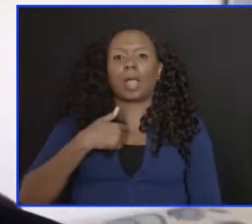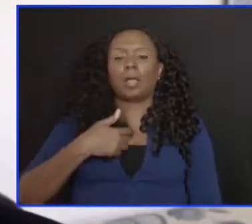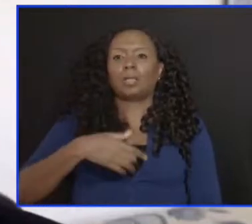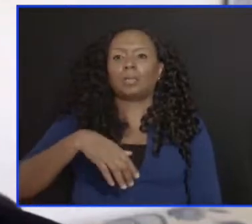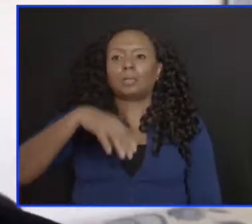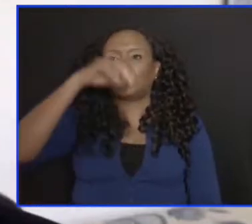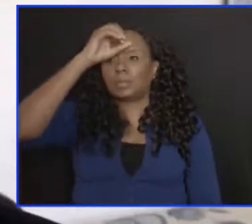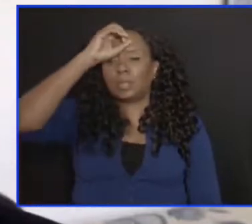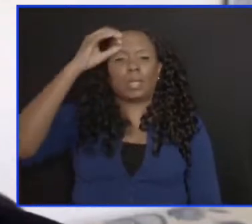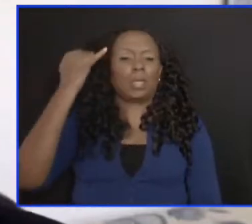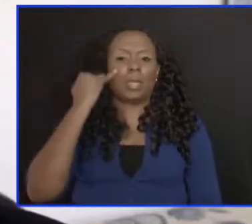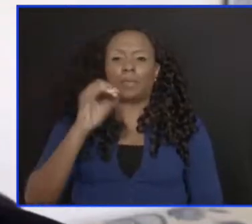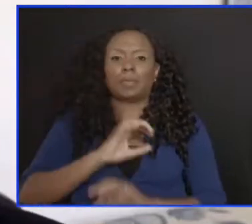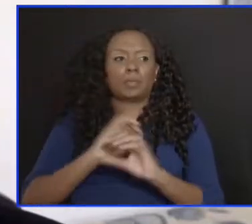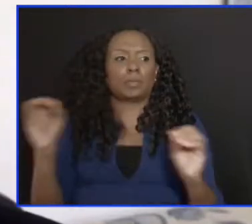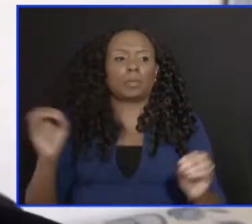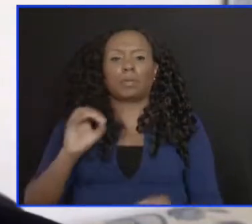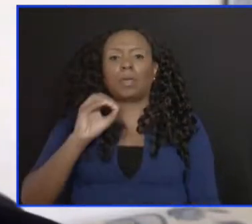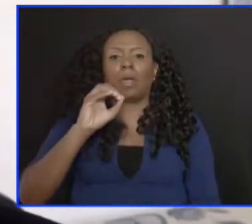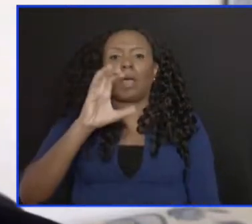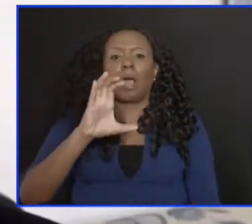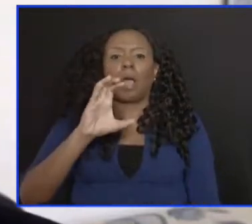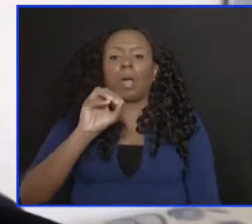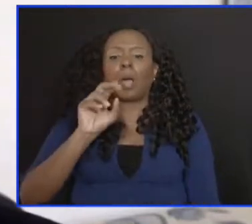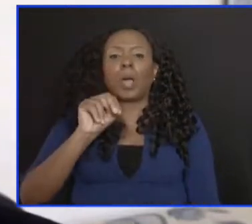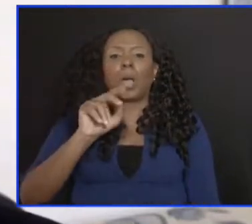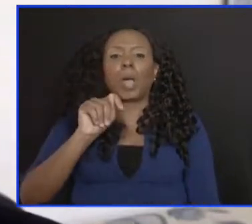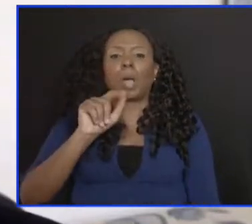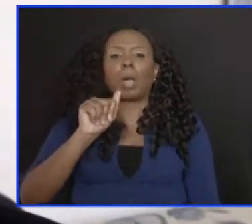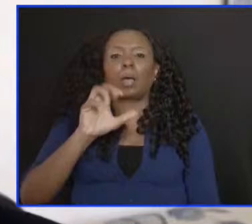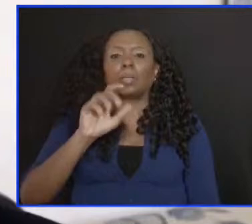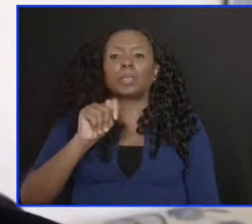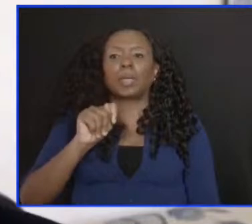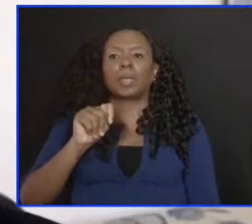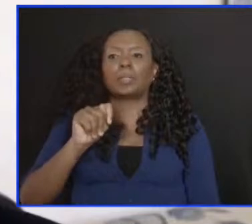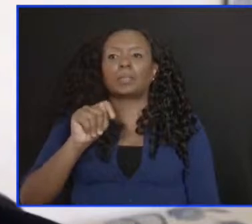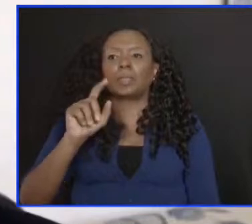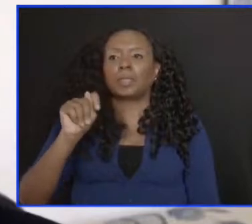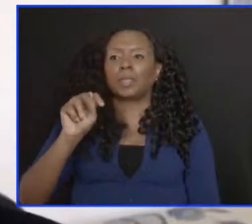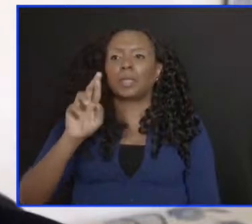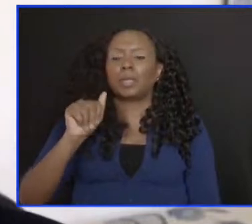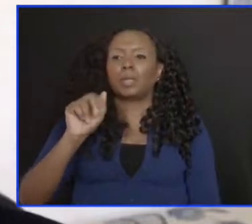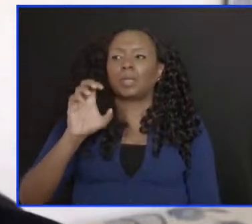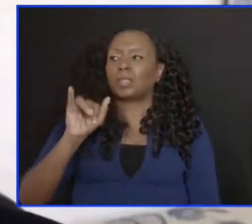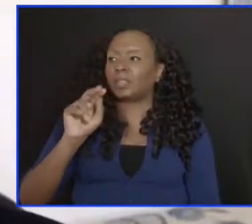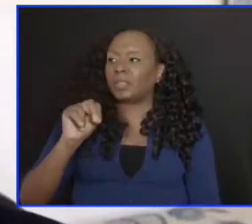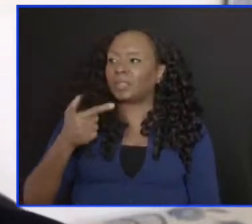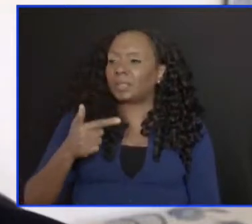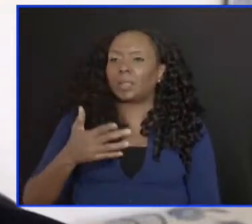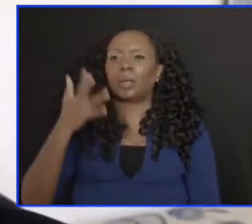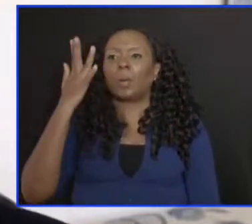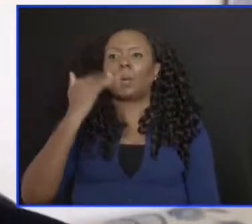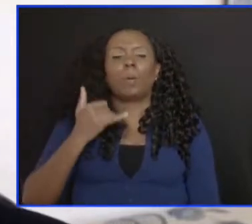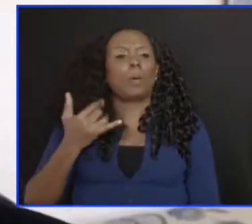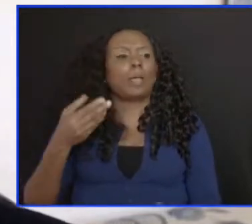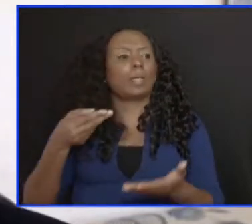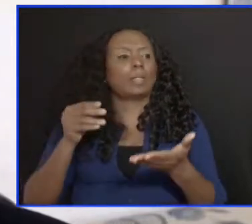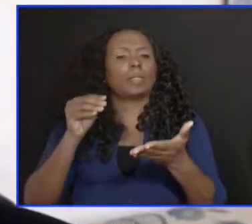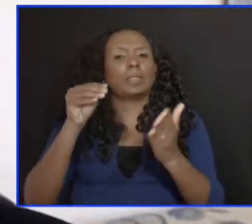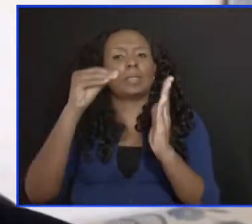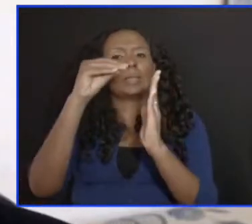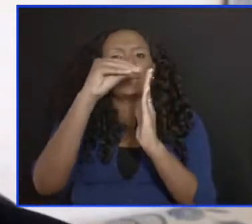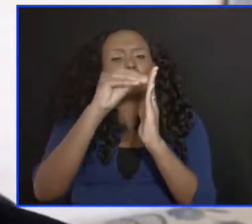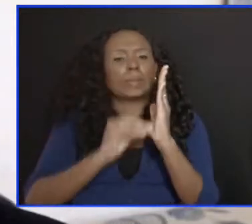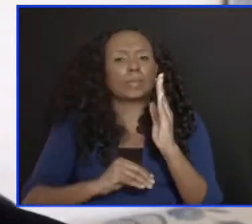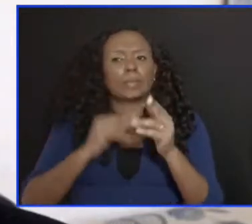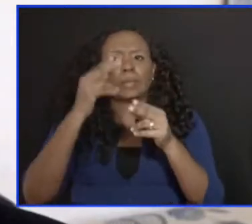not doing contact tracing, what is the relevance of persons taking names, etc.? I'm confused. So could you clarify for